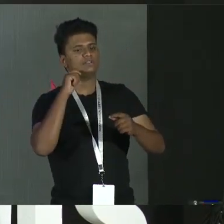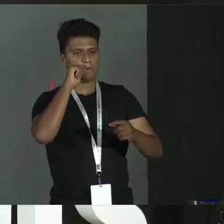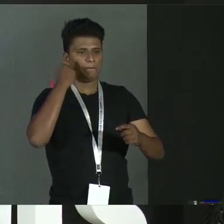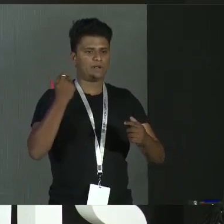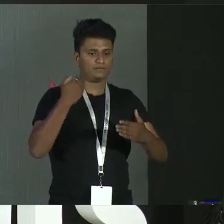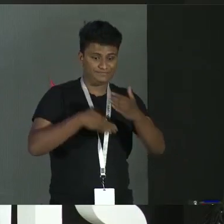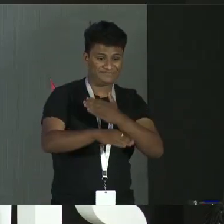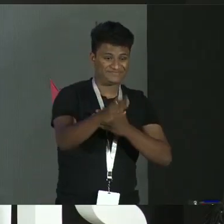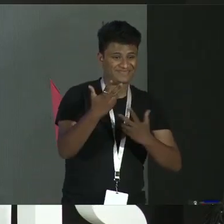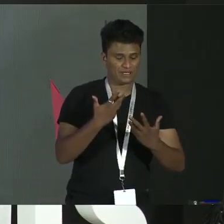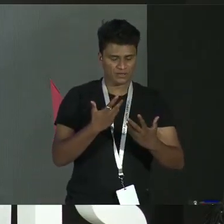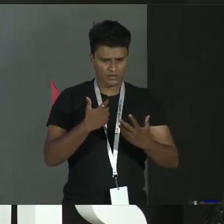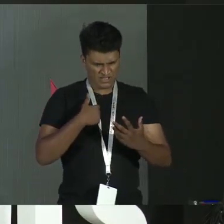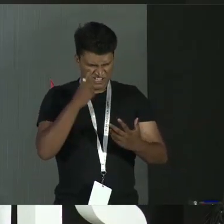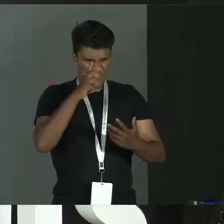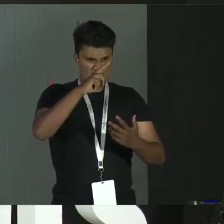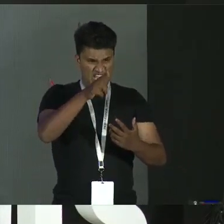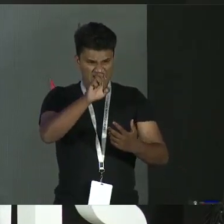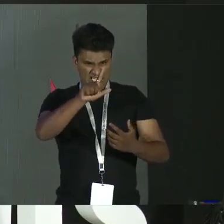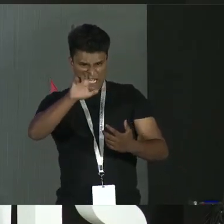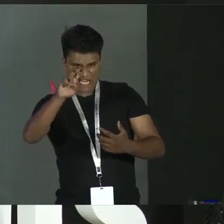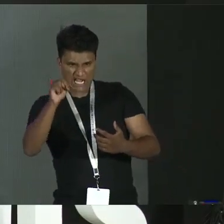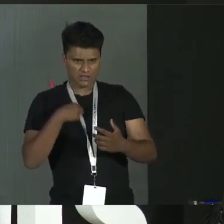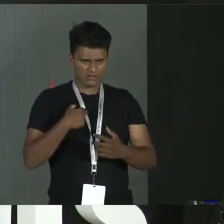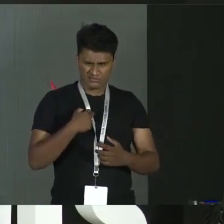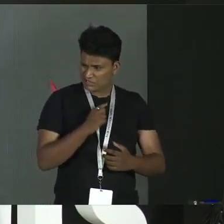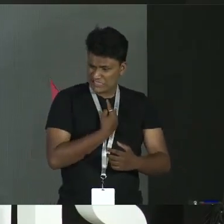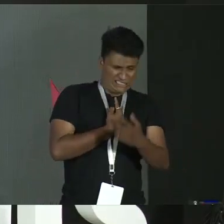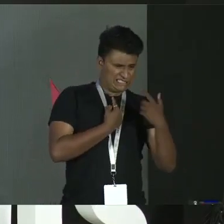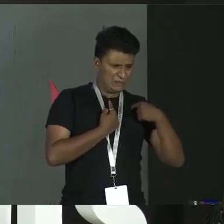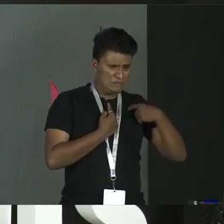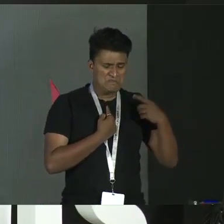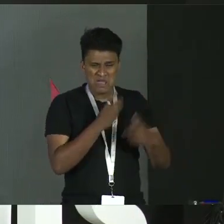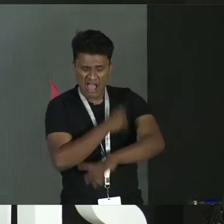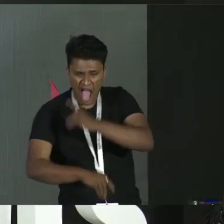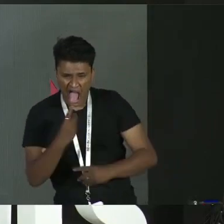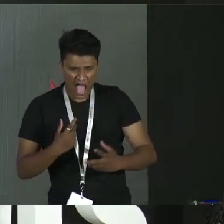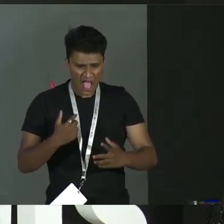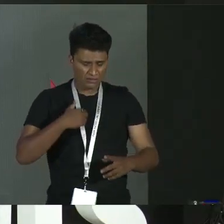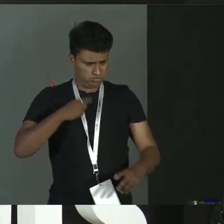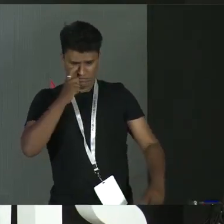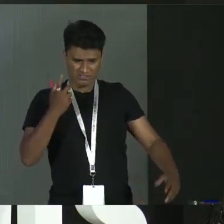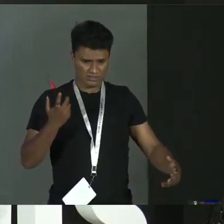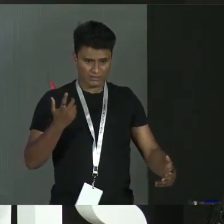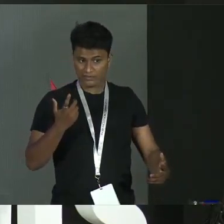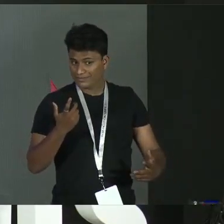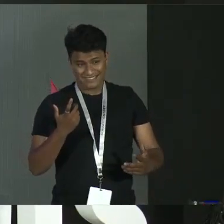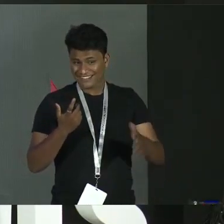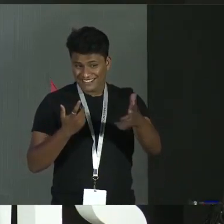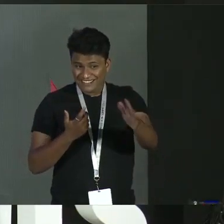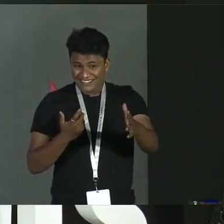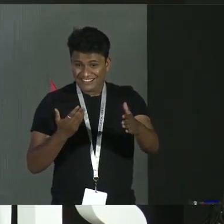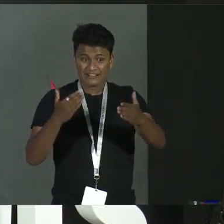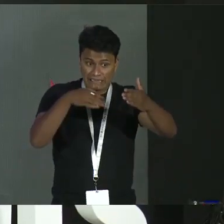Helen's disability didn't hold her back. Her gender didn't hold her back. It was the community at Harvard